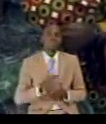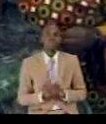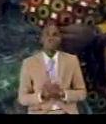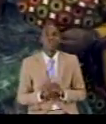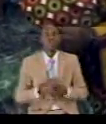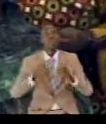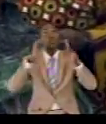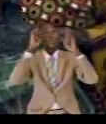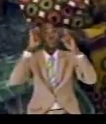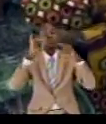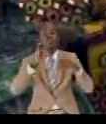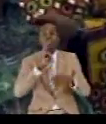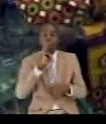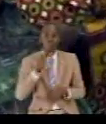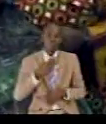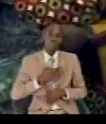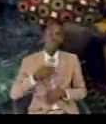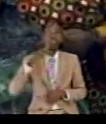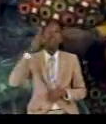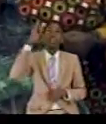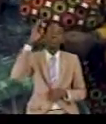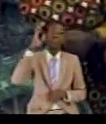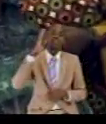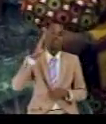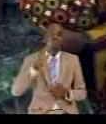He is my God.